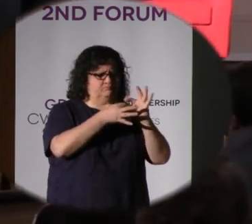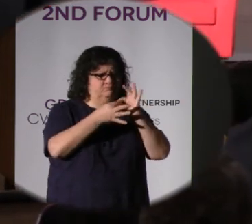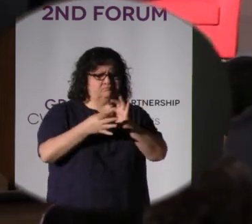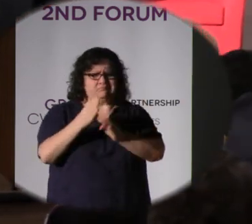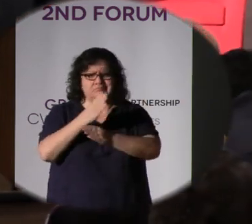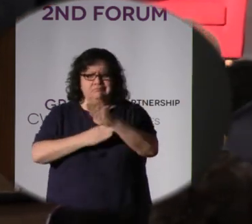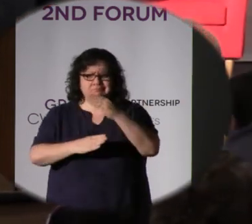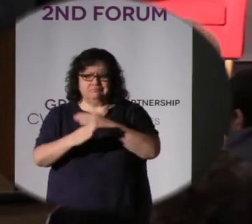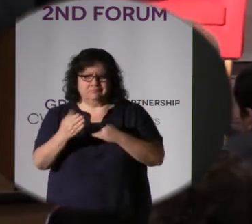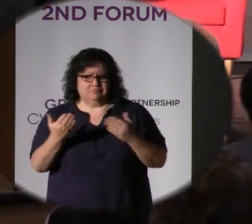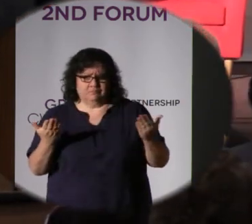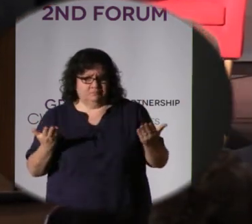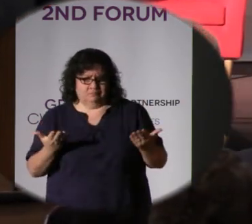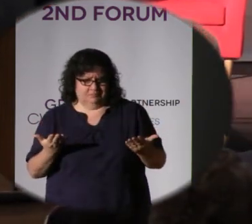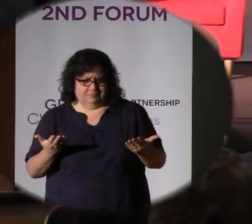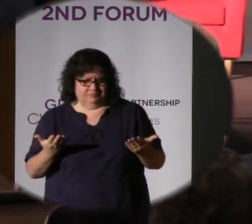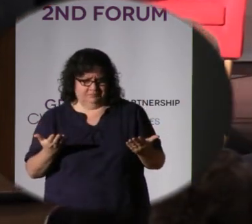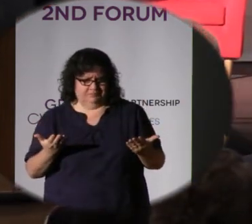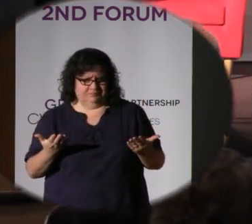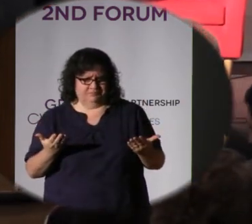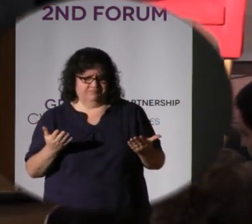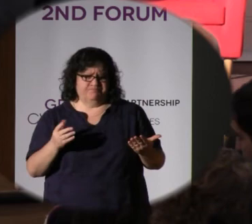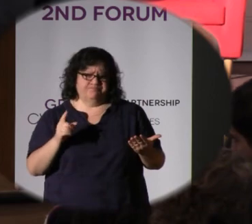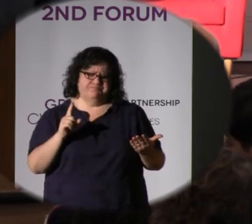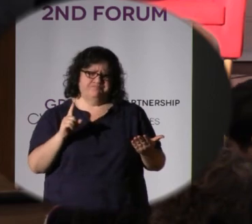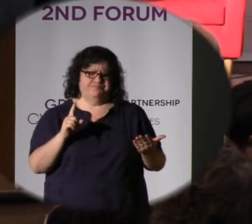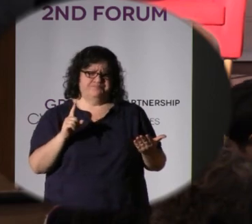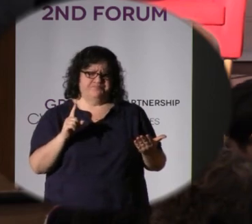trying to do for them.